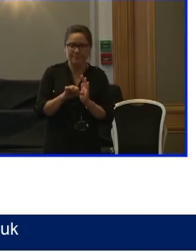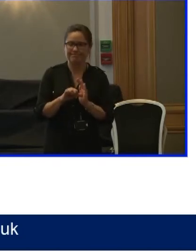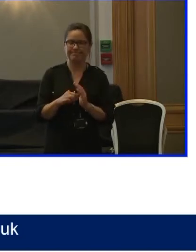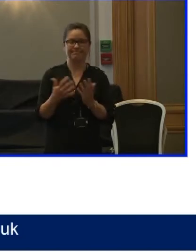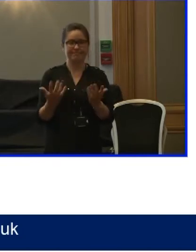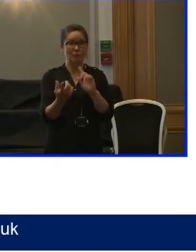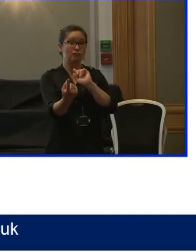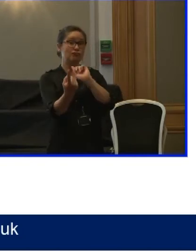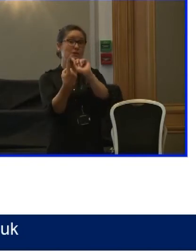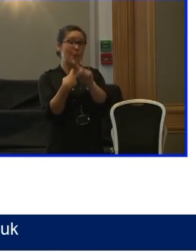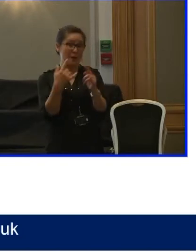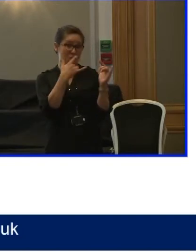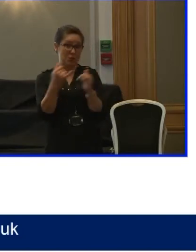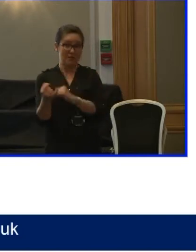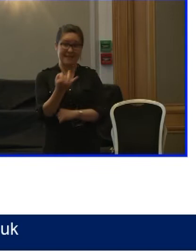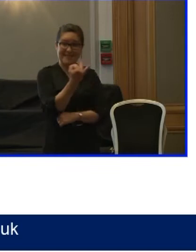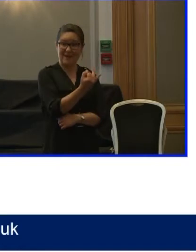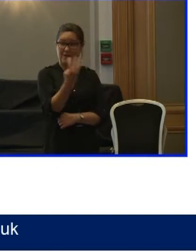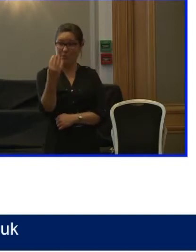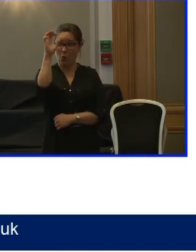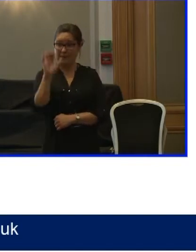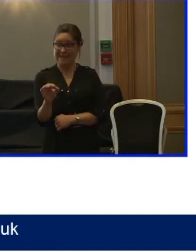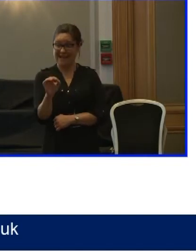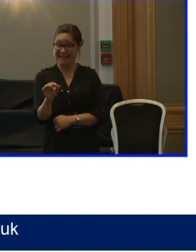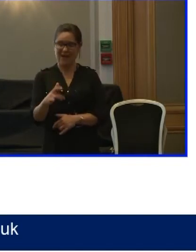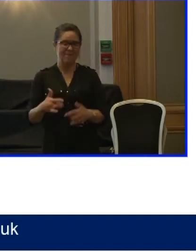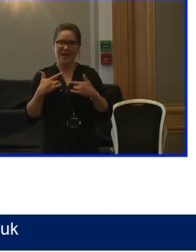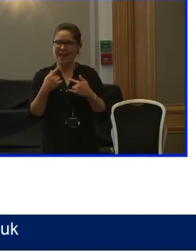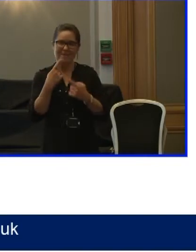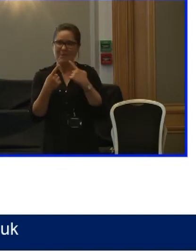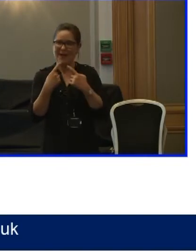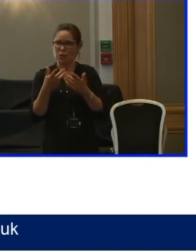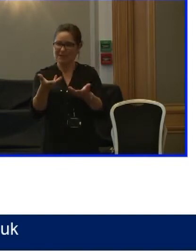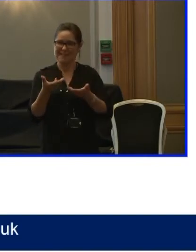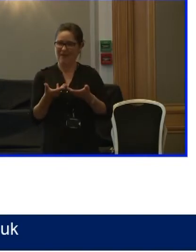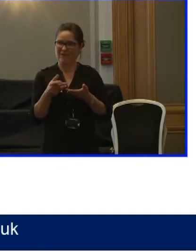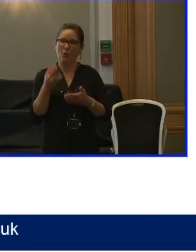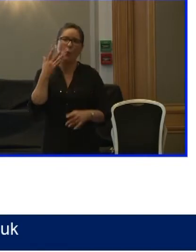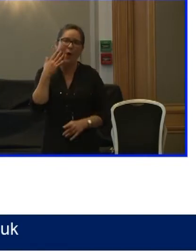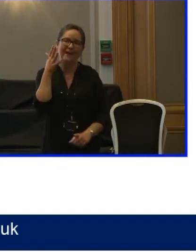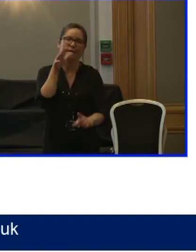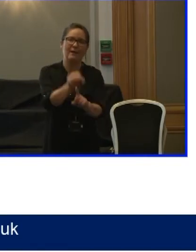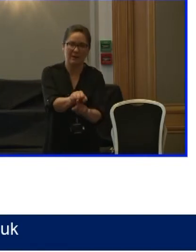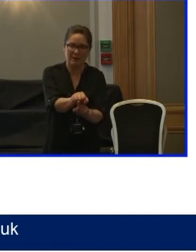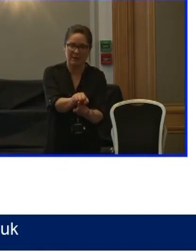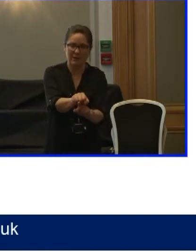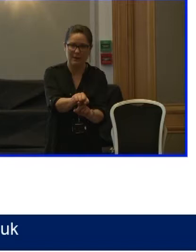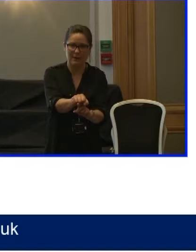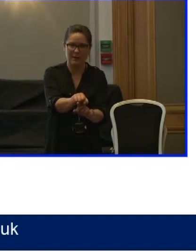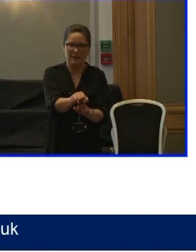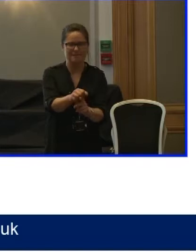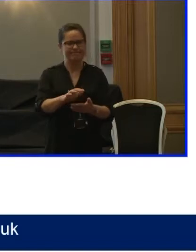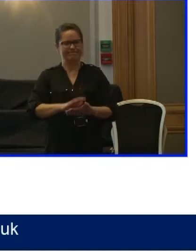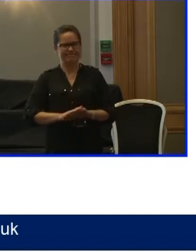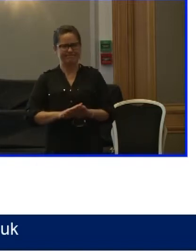74% of respondents told us they weren't told about us at that point. And because we know, because we've seen the data, that 9 out of